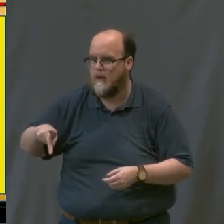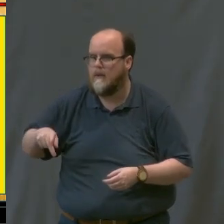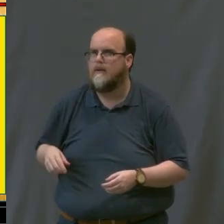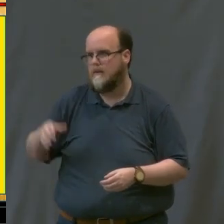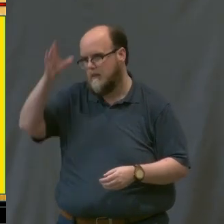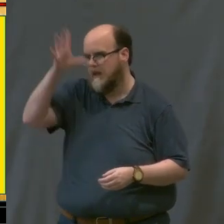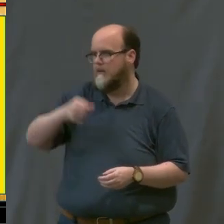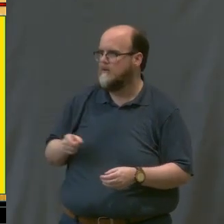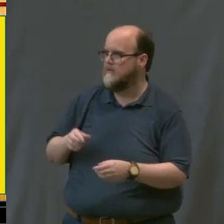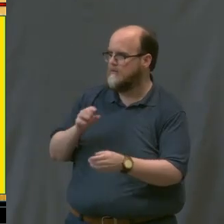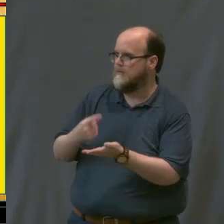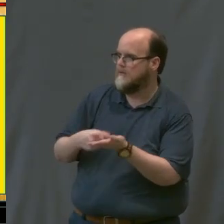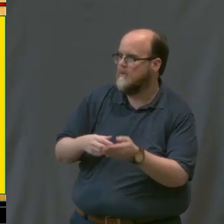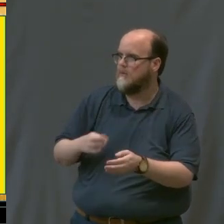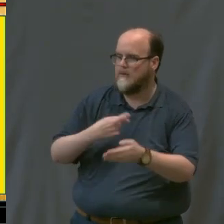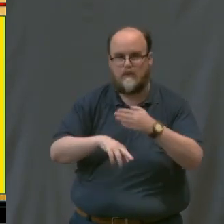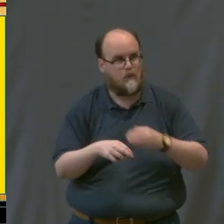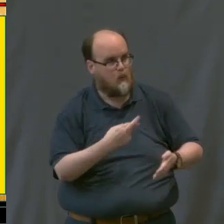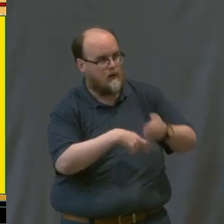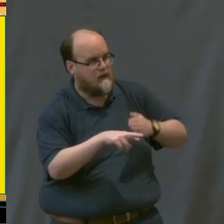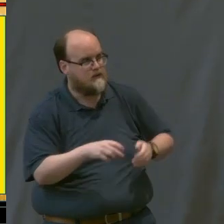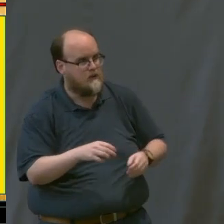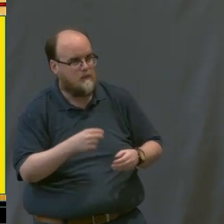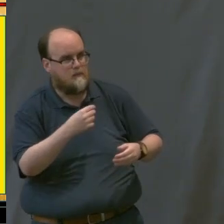Revelation. He said, Revelation predicted COVID.